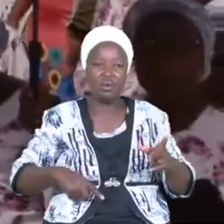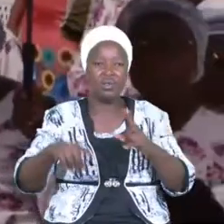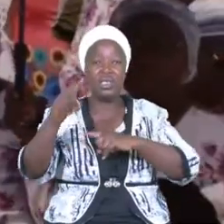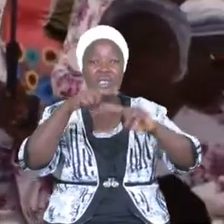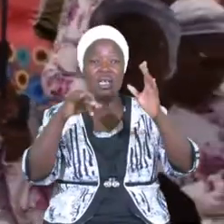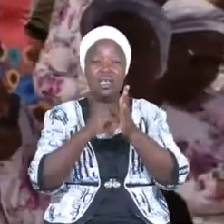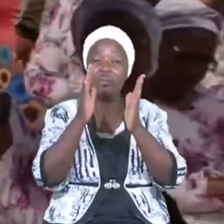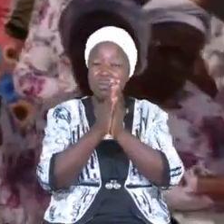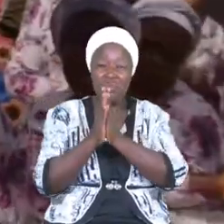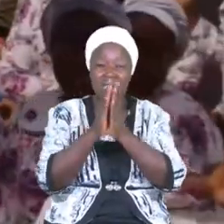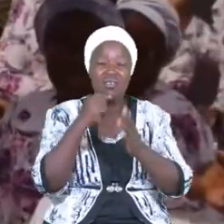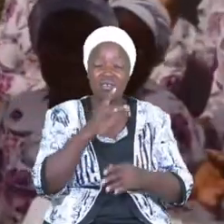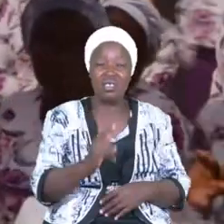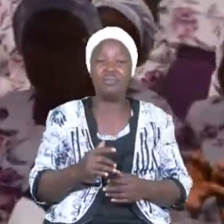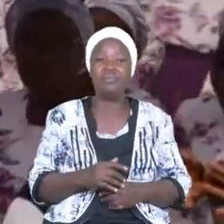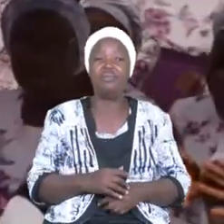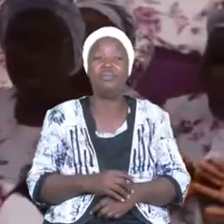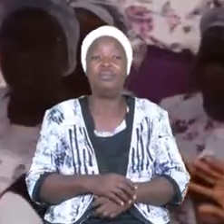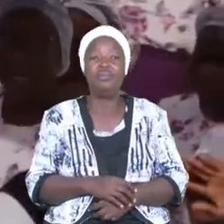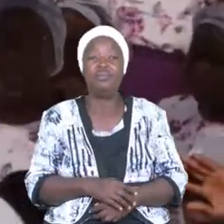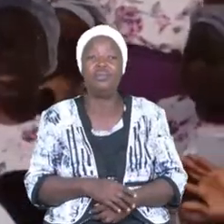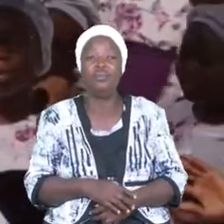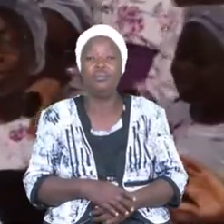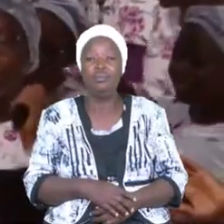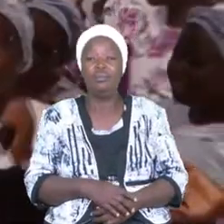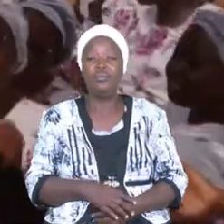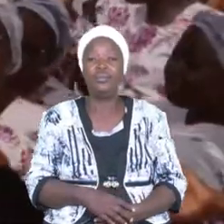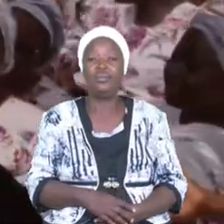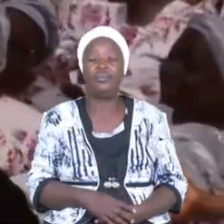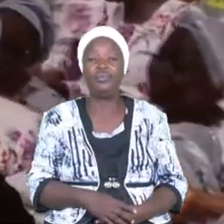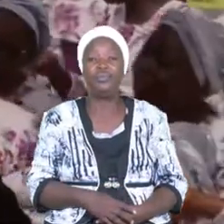Brethren.